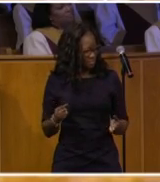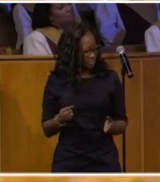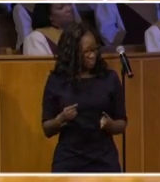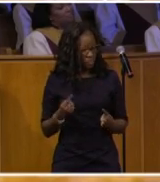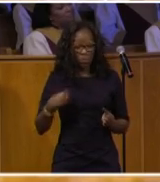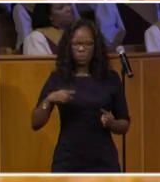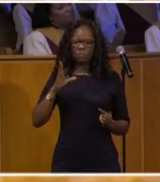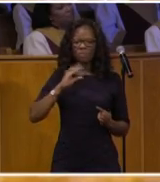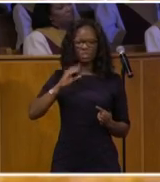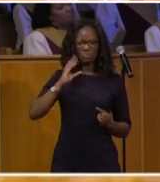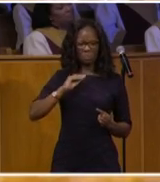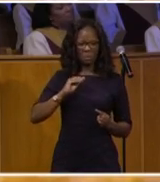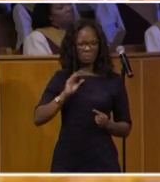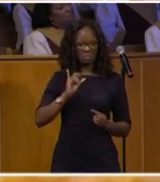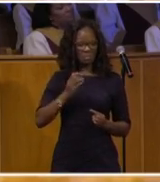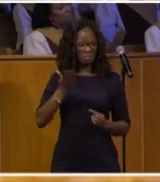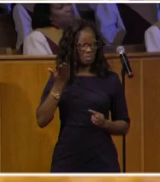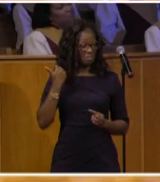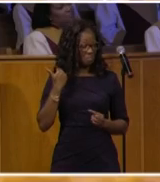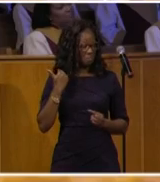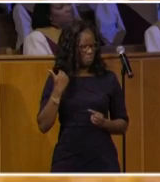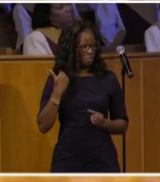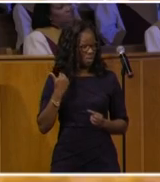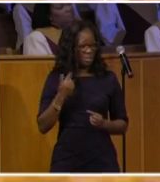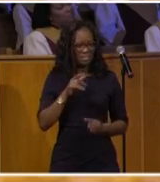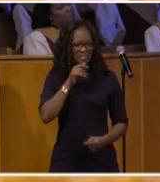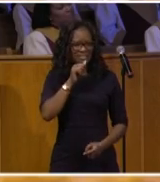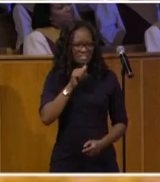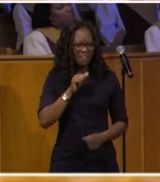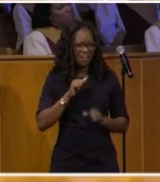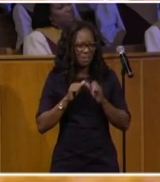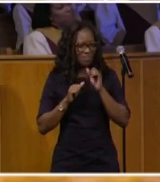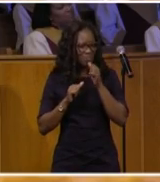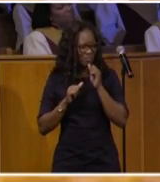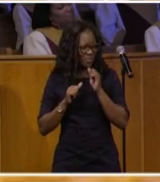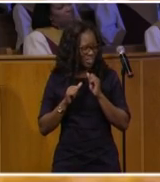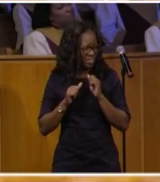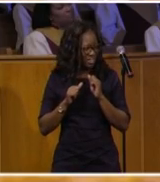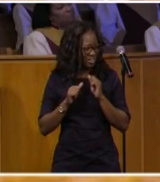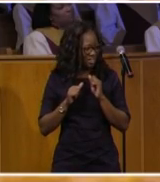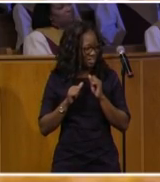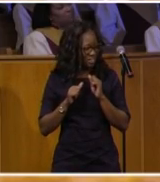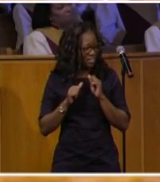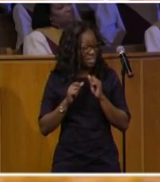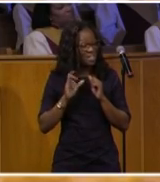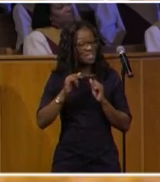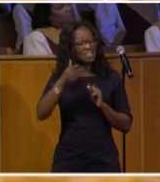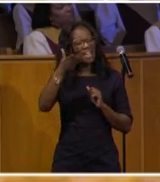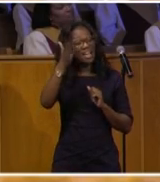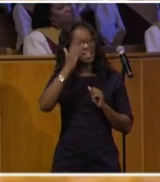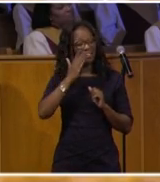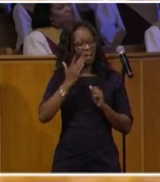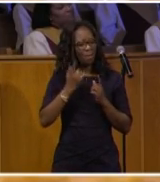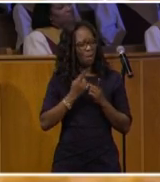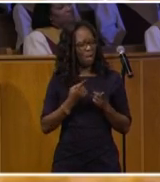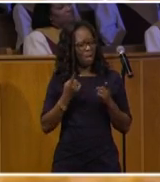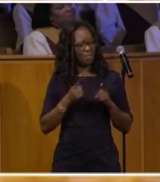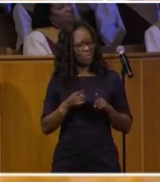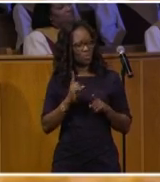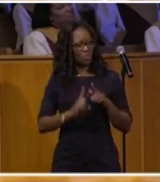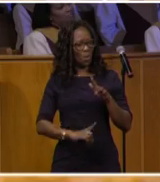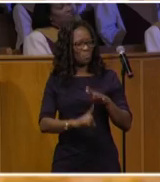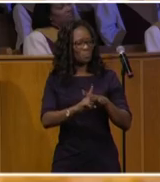we've experienced it. When you're suffering, that God comes